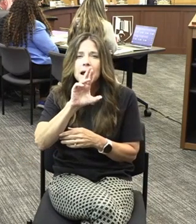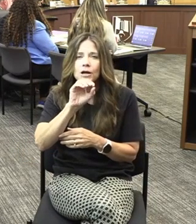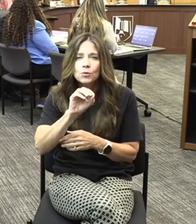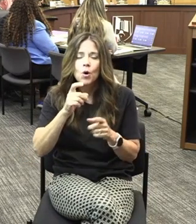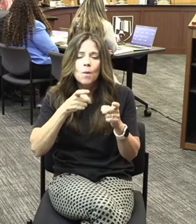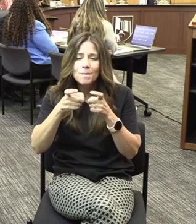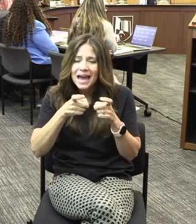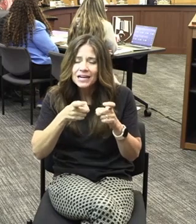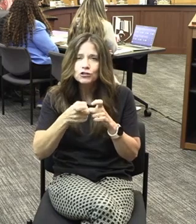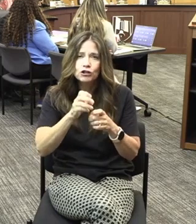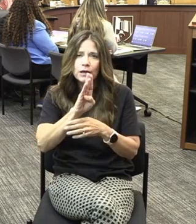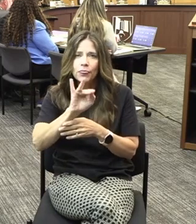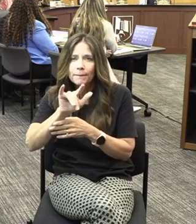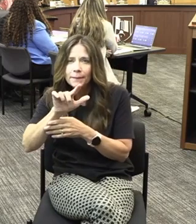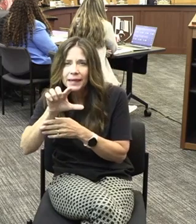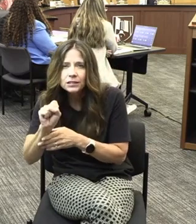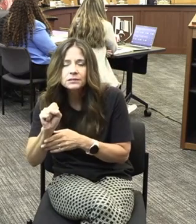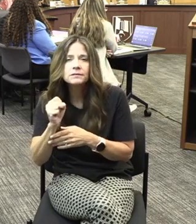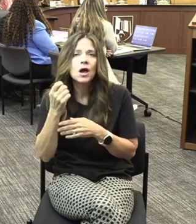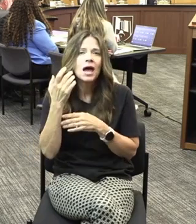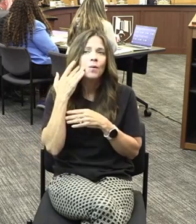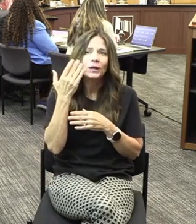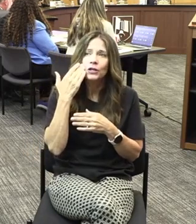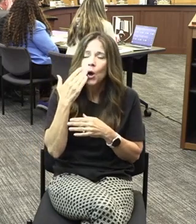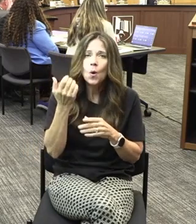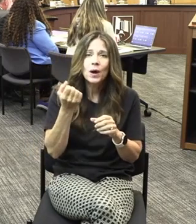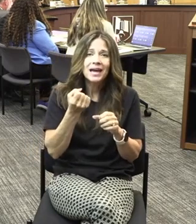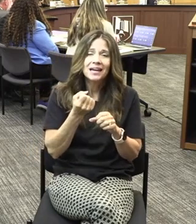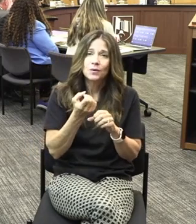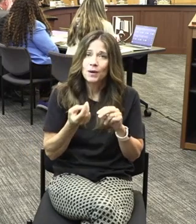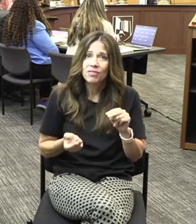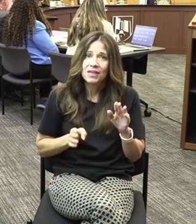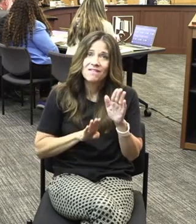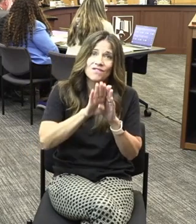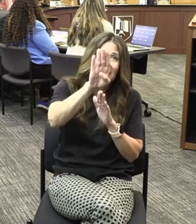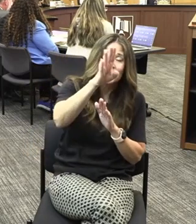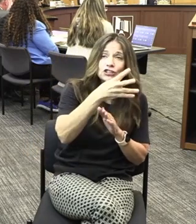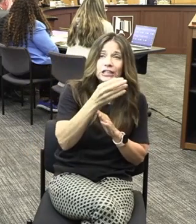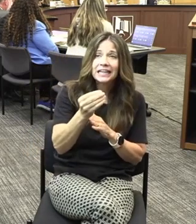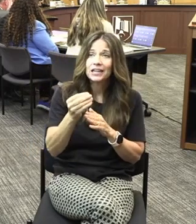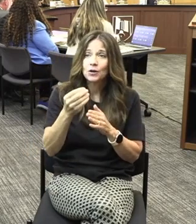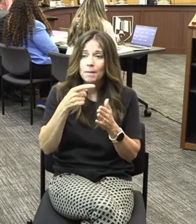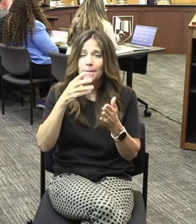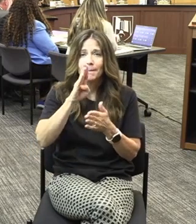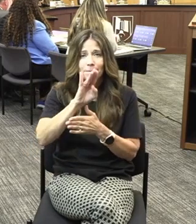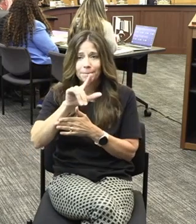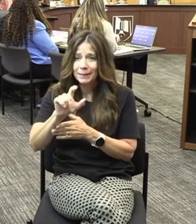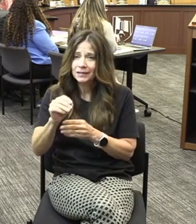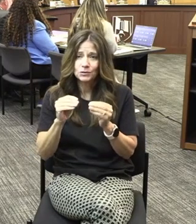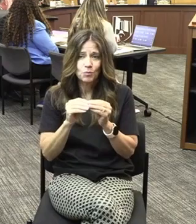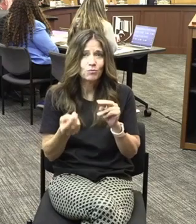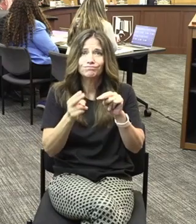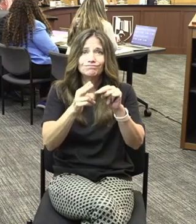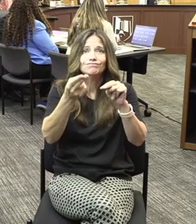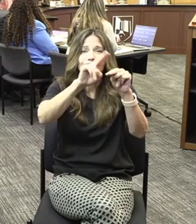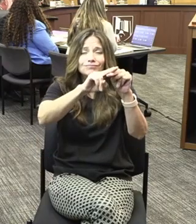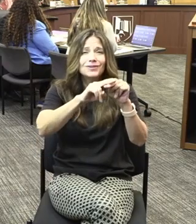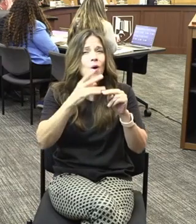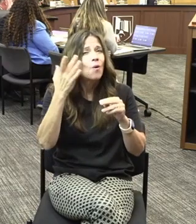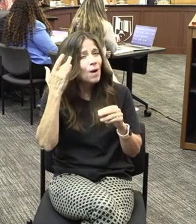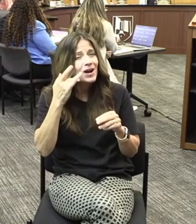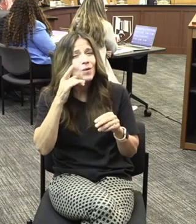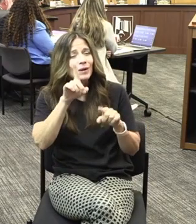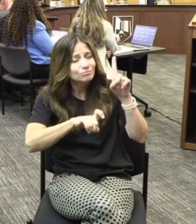the college. We know that expenses year over year with inflation and everything goes up. Why are we questioning that they went up? Now, if they double and